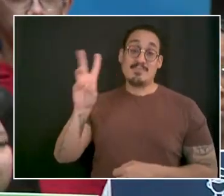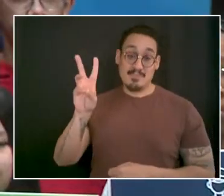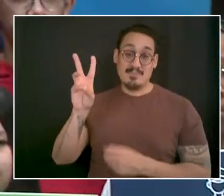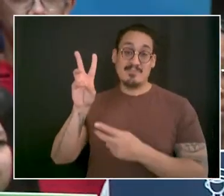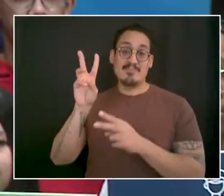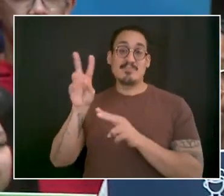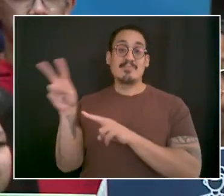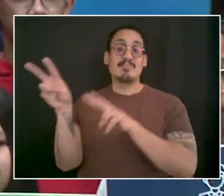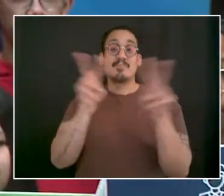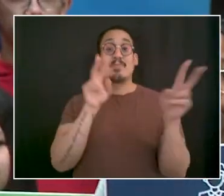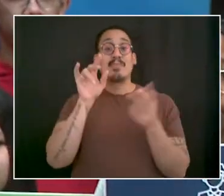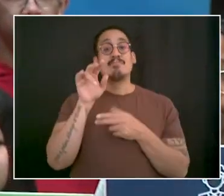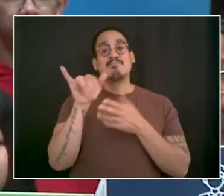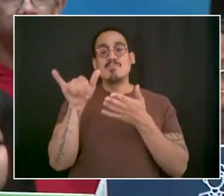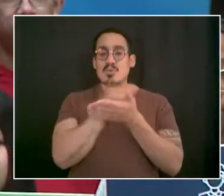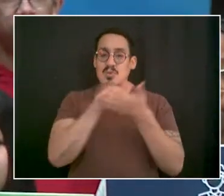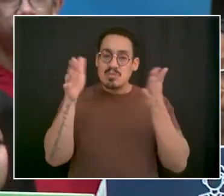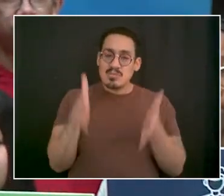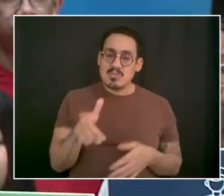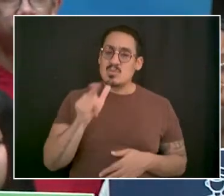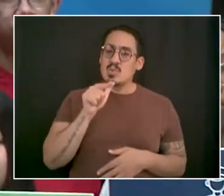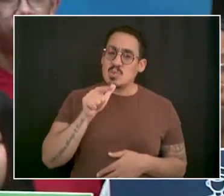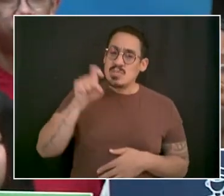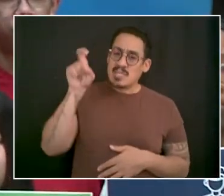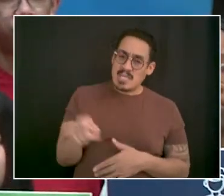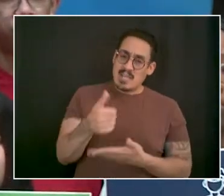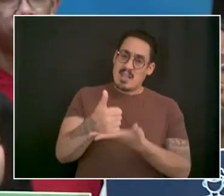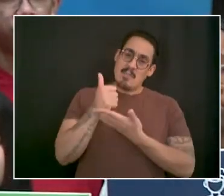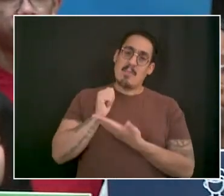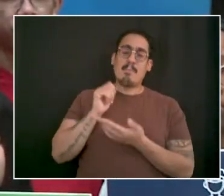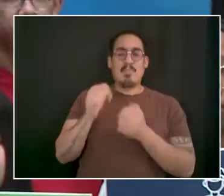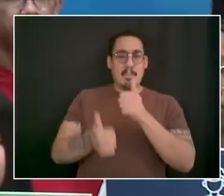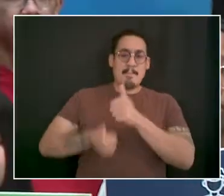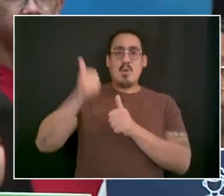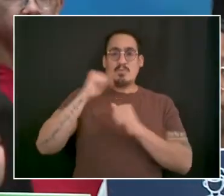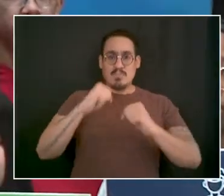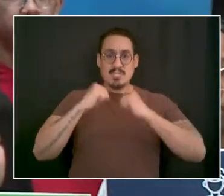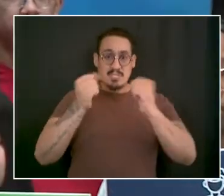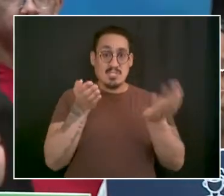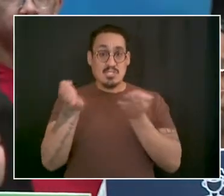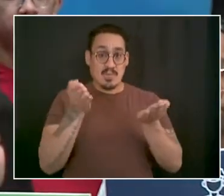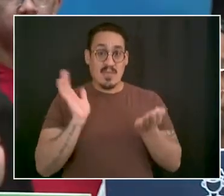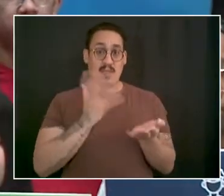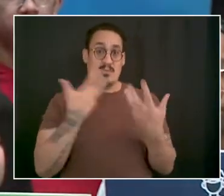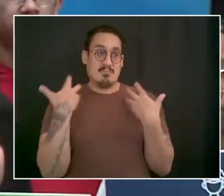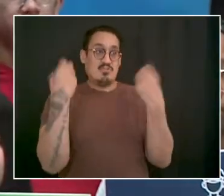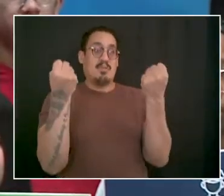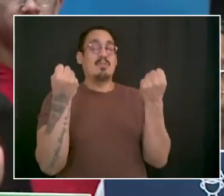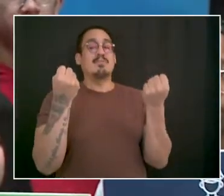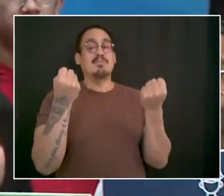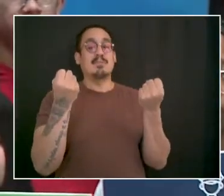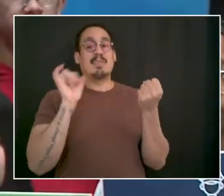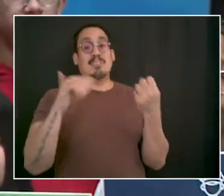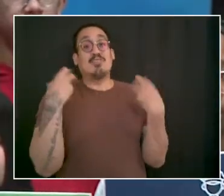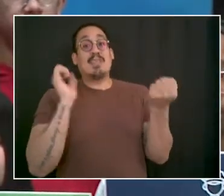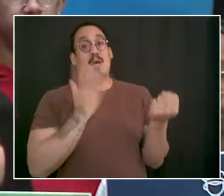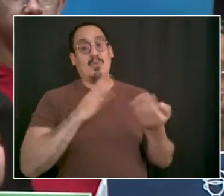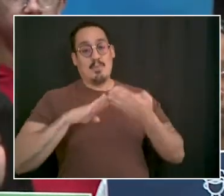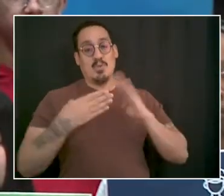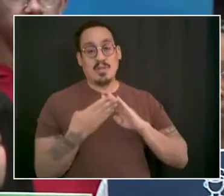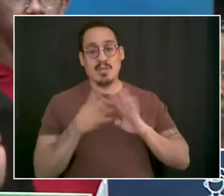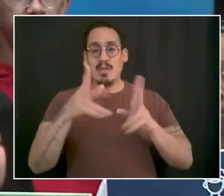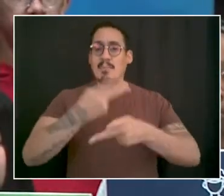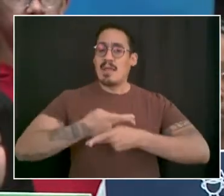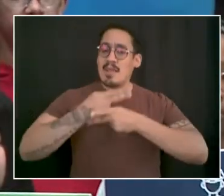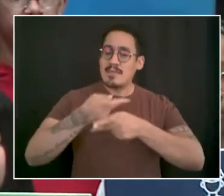the New Yorkers who need our help the most and protect services that strengthen our communities. By carefully